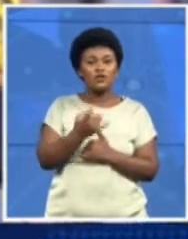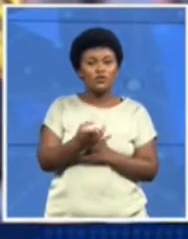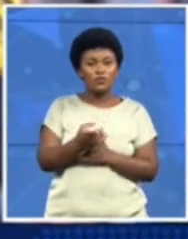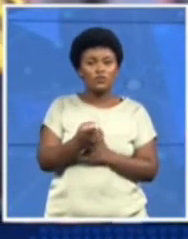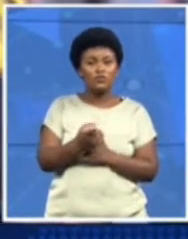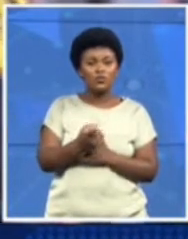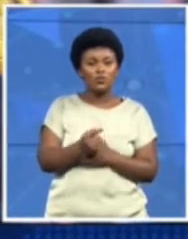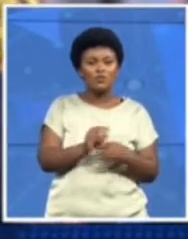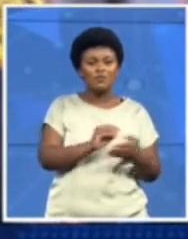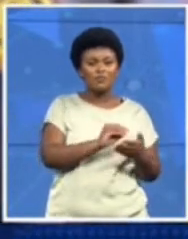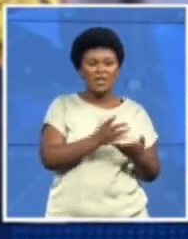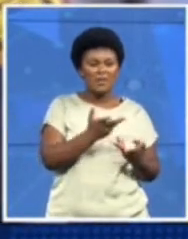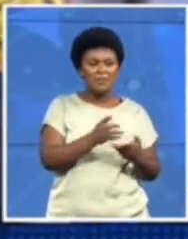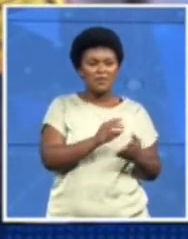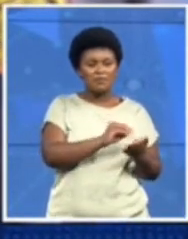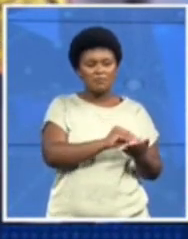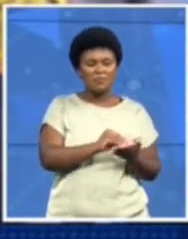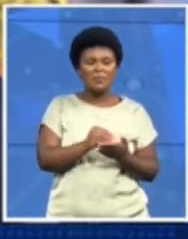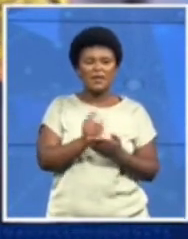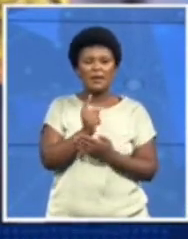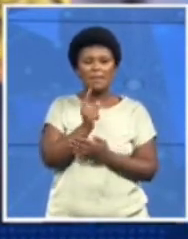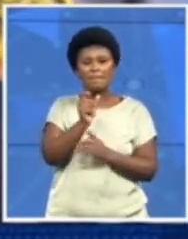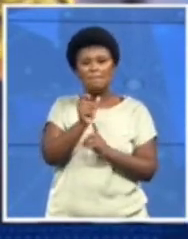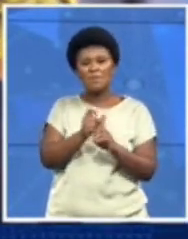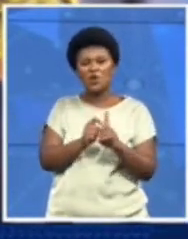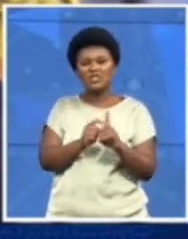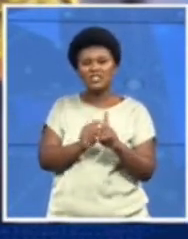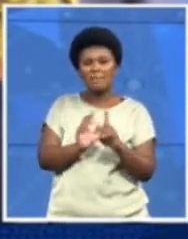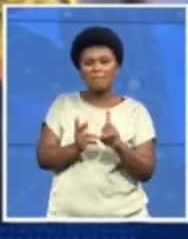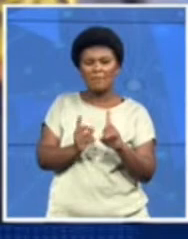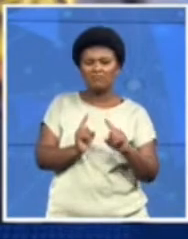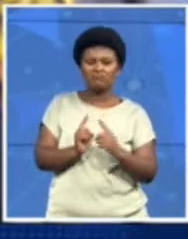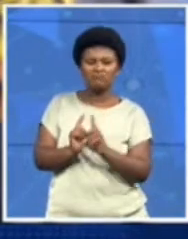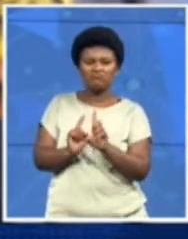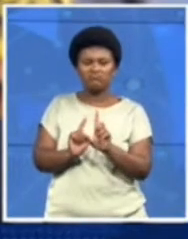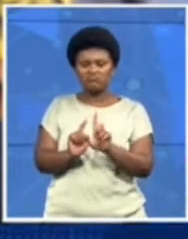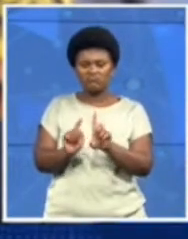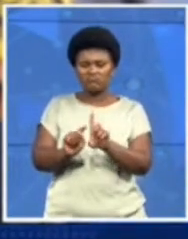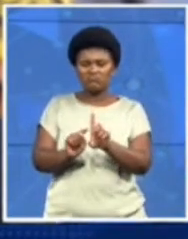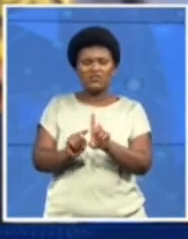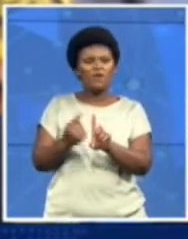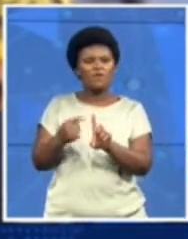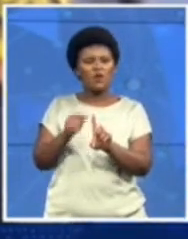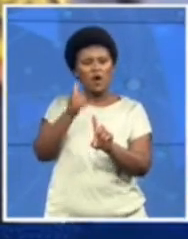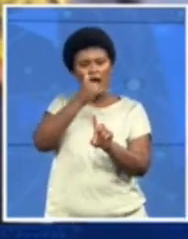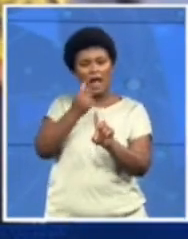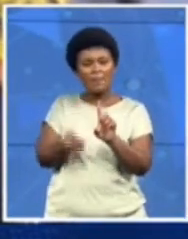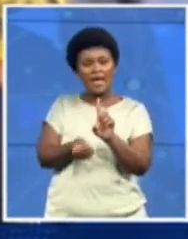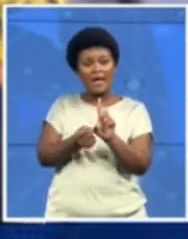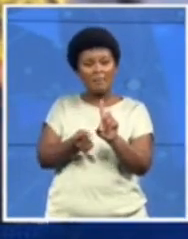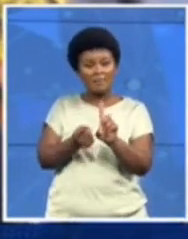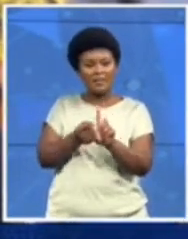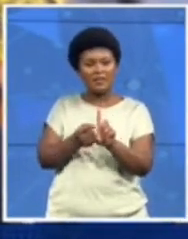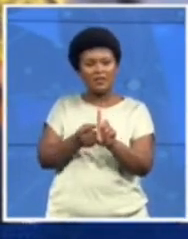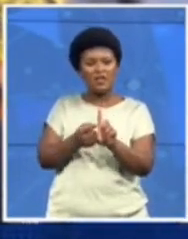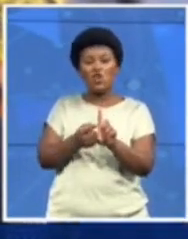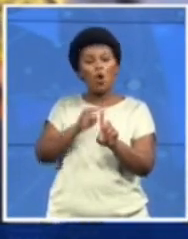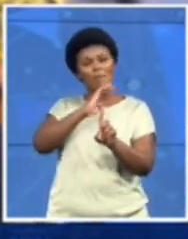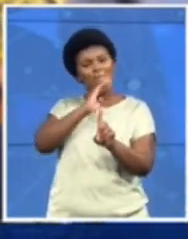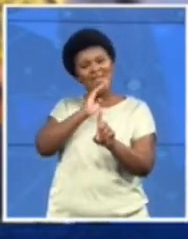after apprehending him or her does not necessarily mean this is the person. I don't want to go